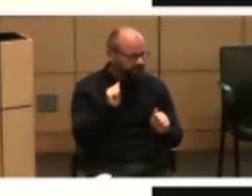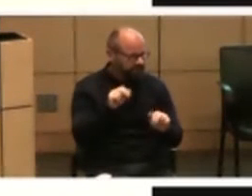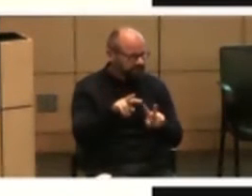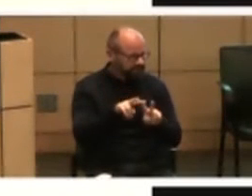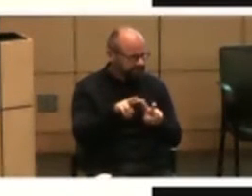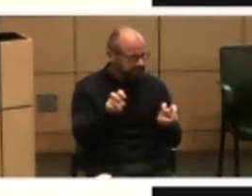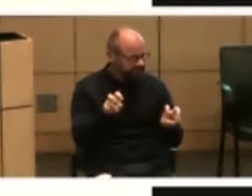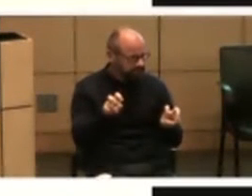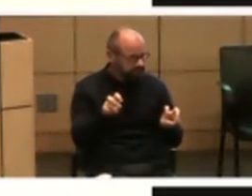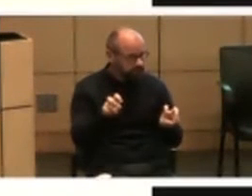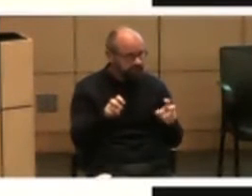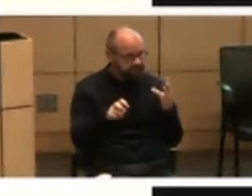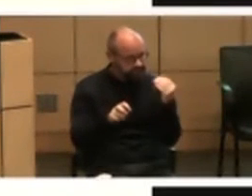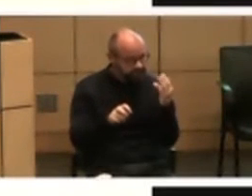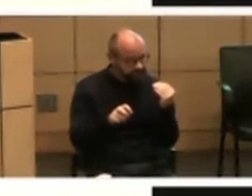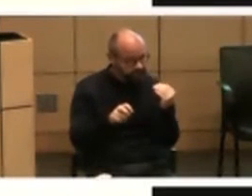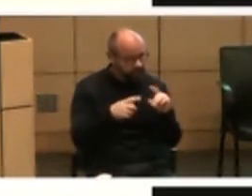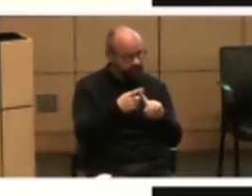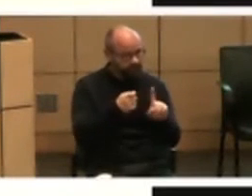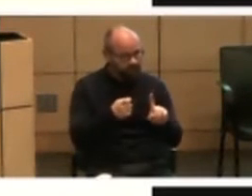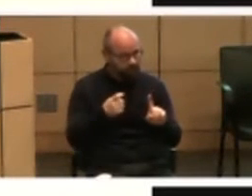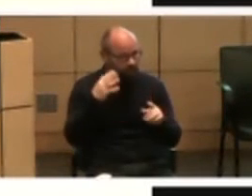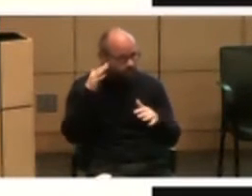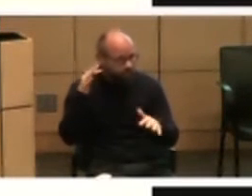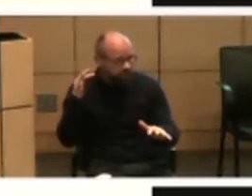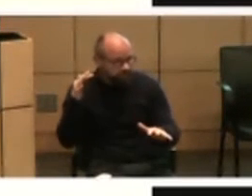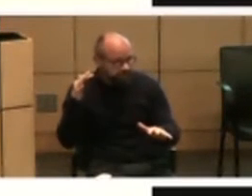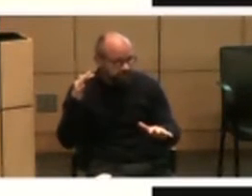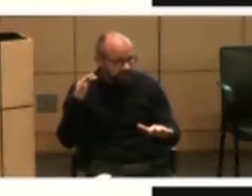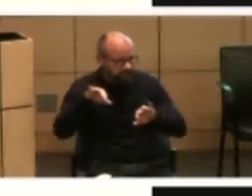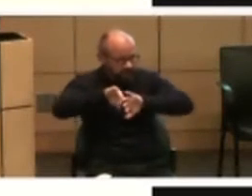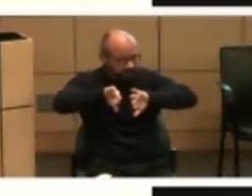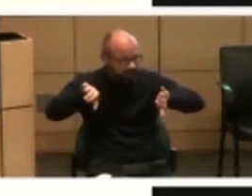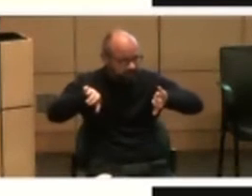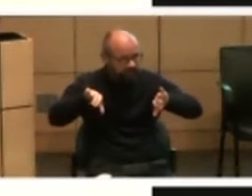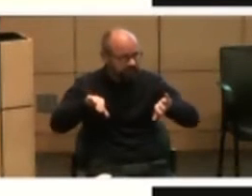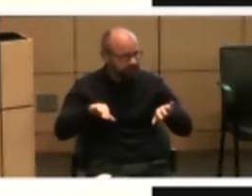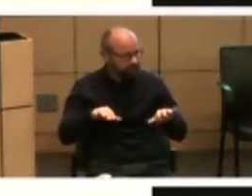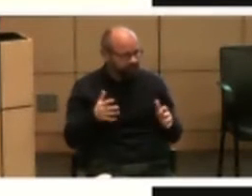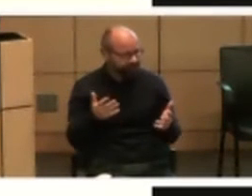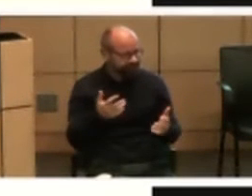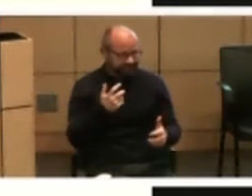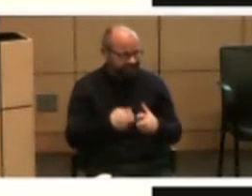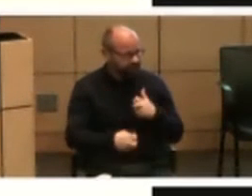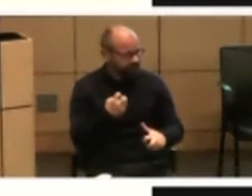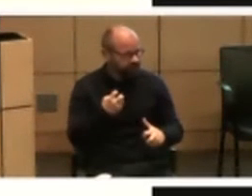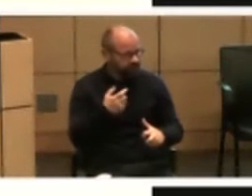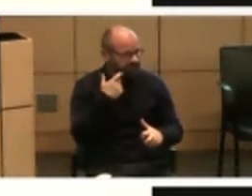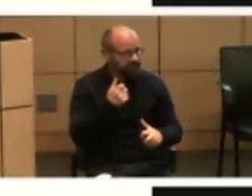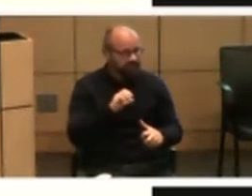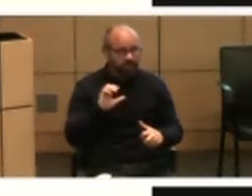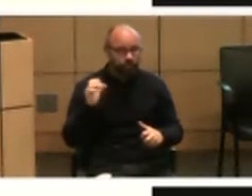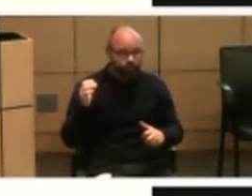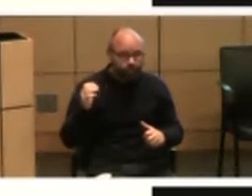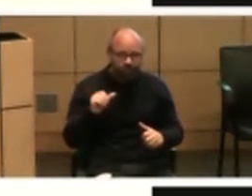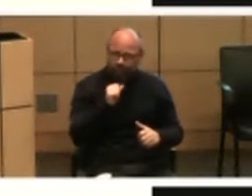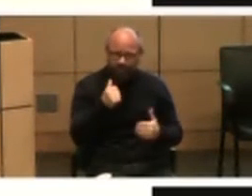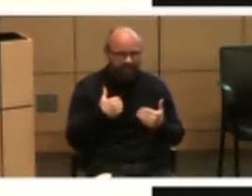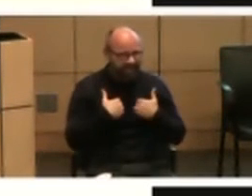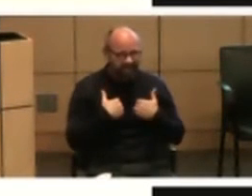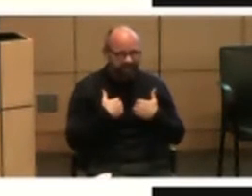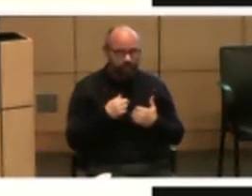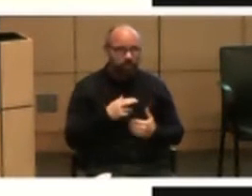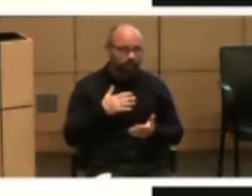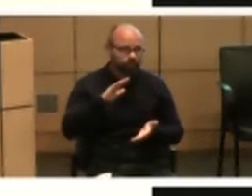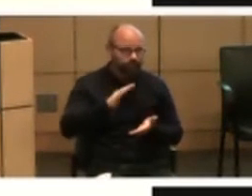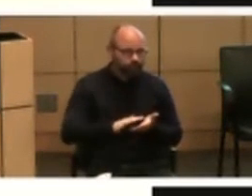part because all these cues that I talked about before, you're not going to have access to, or you're going to have reduced access